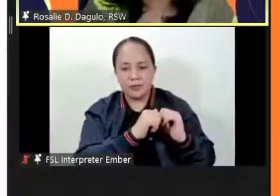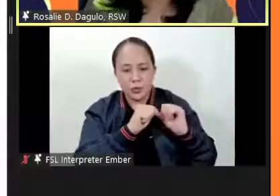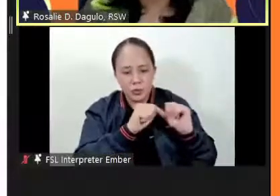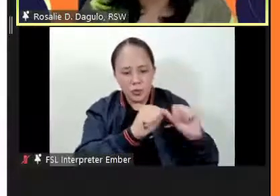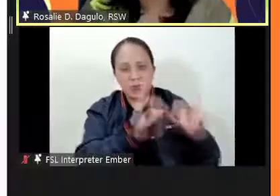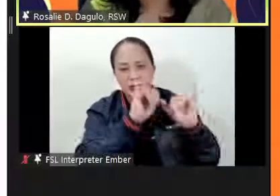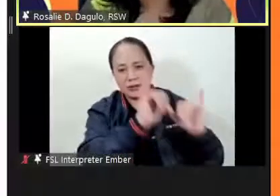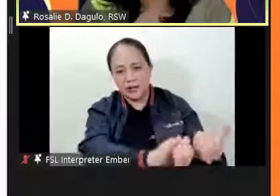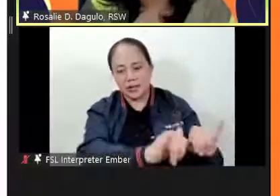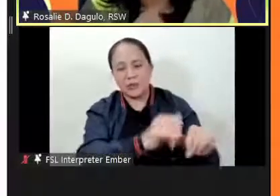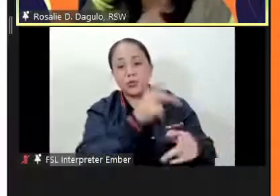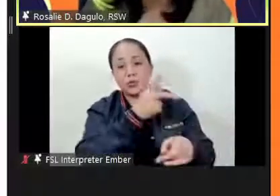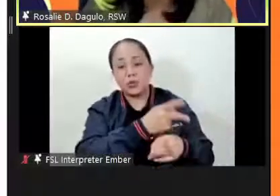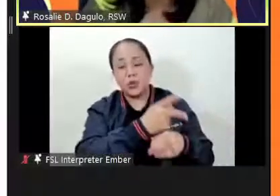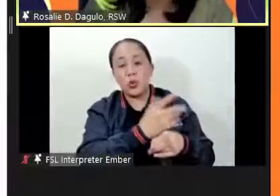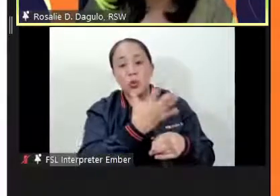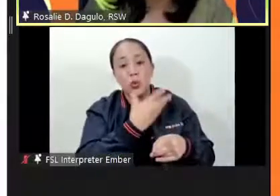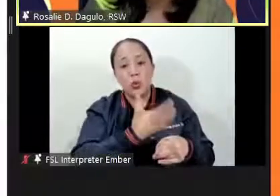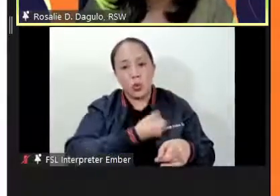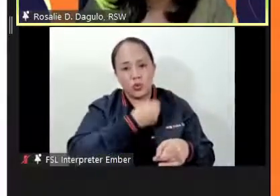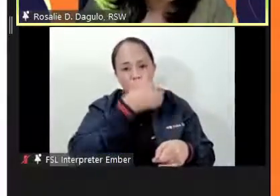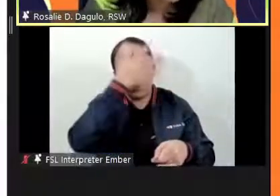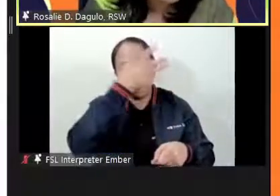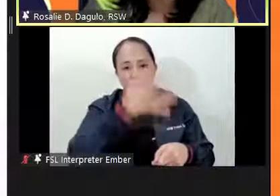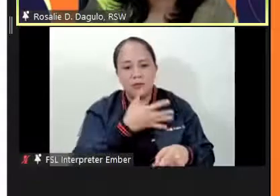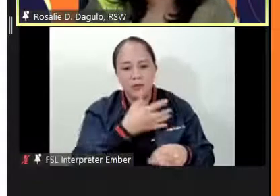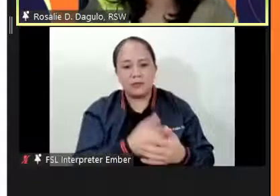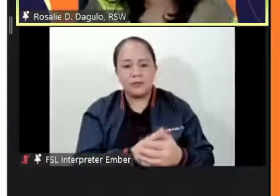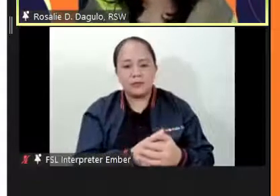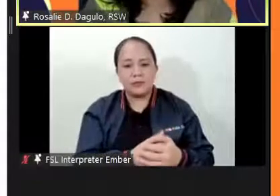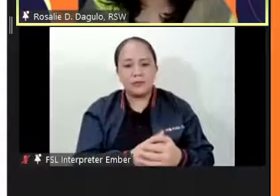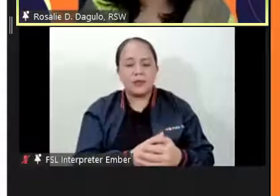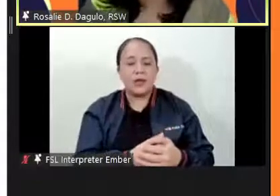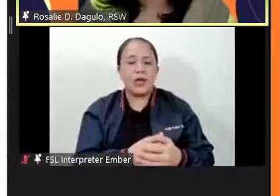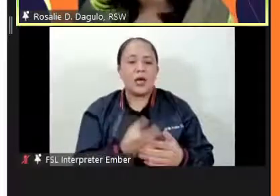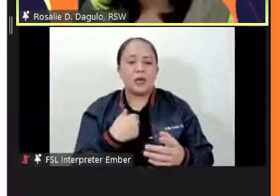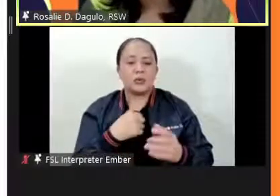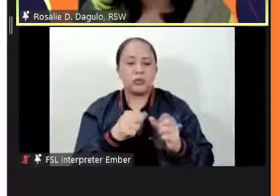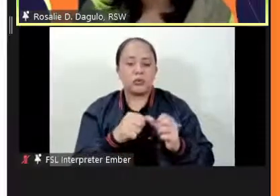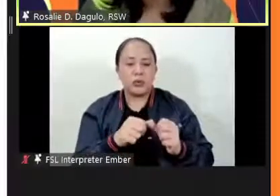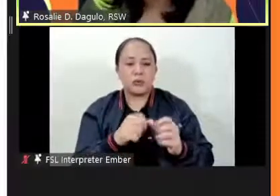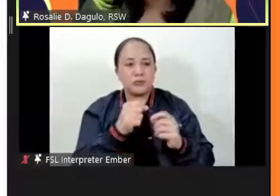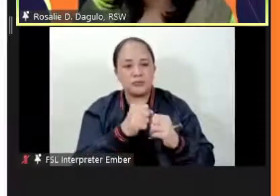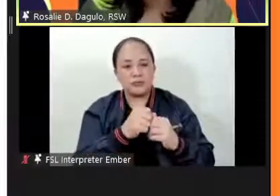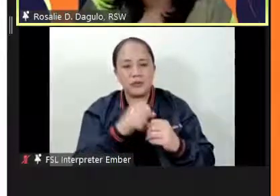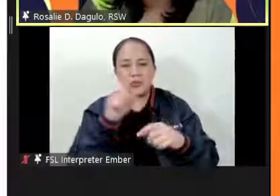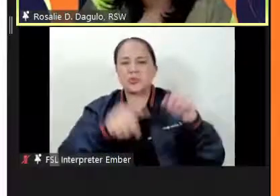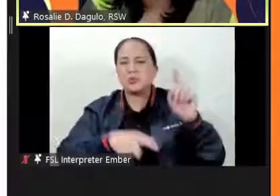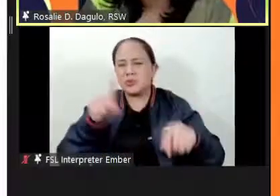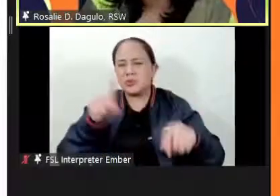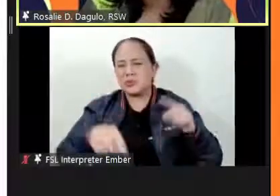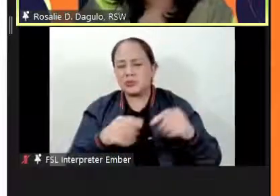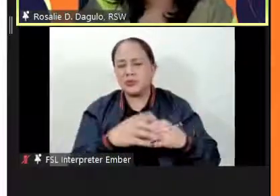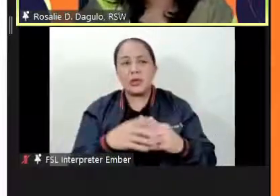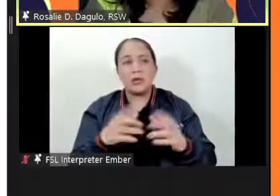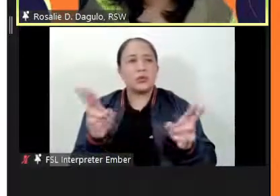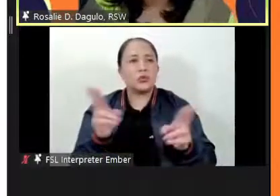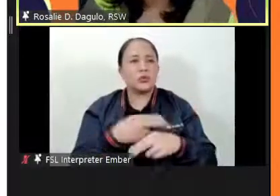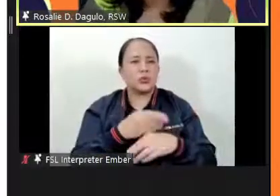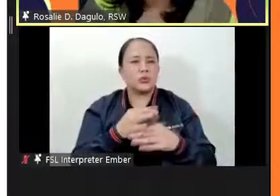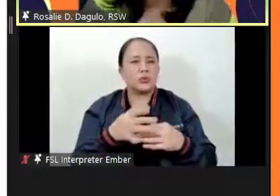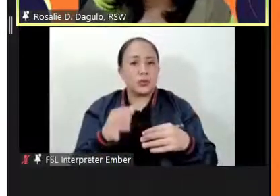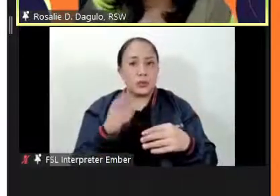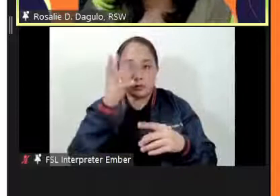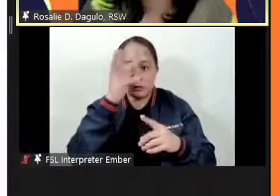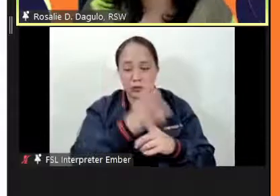maintained in the care and custody of the parents. So the duration of case management varies. The shortest duration is 6